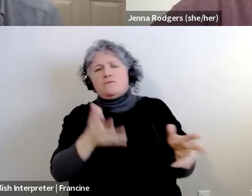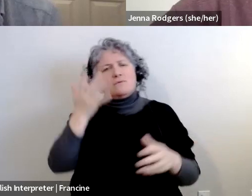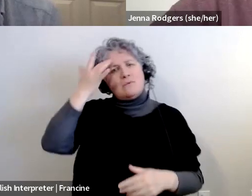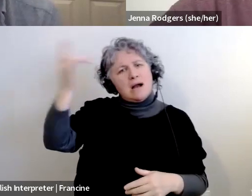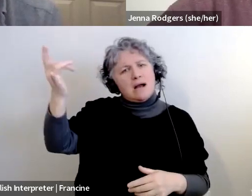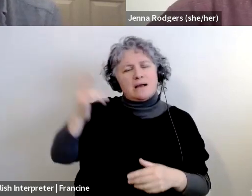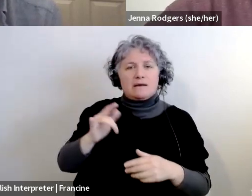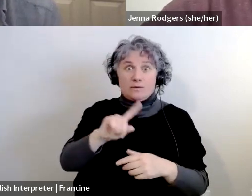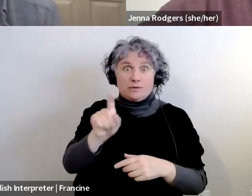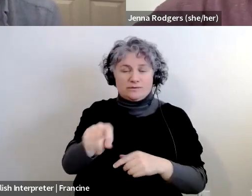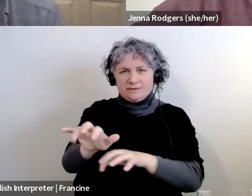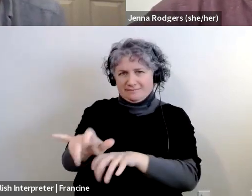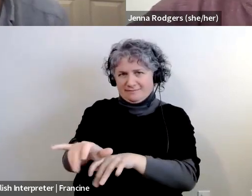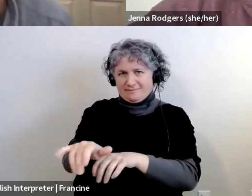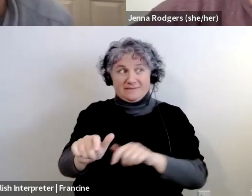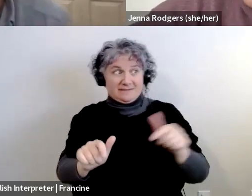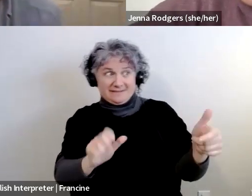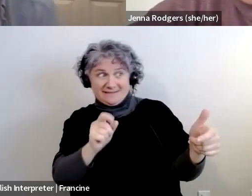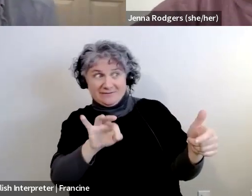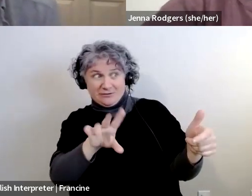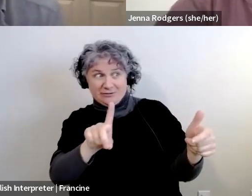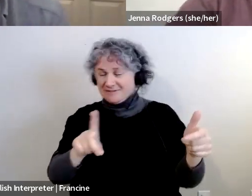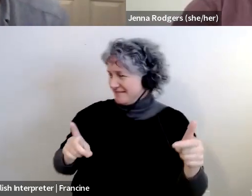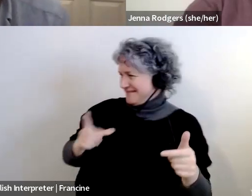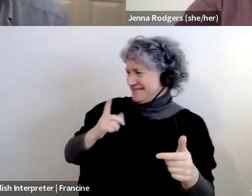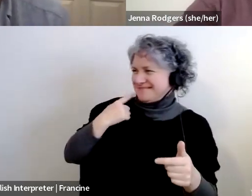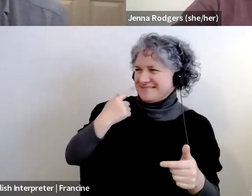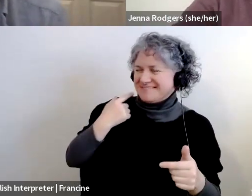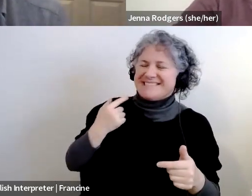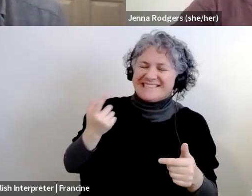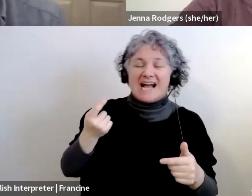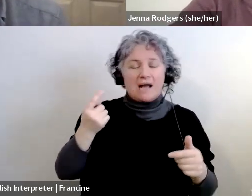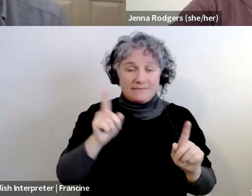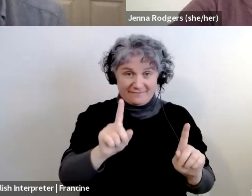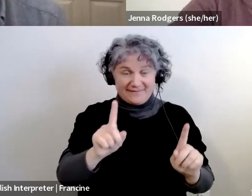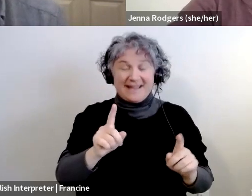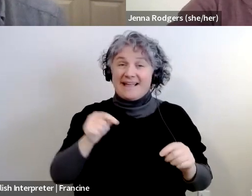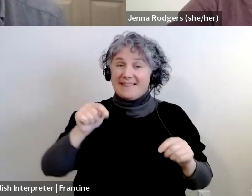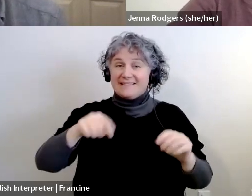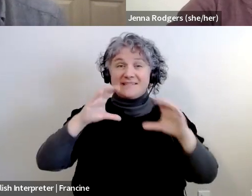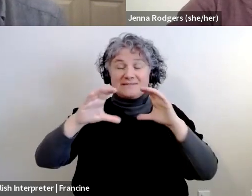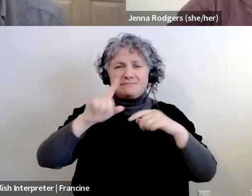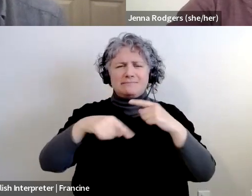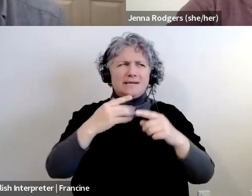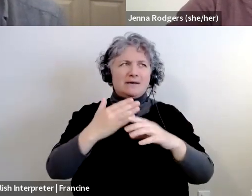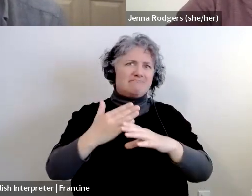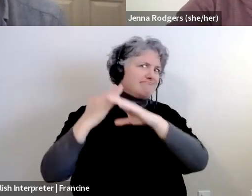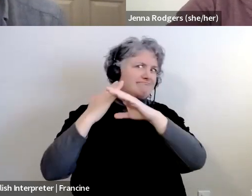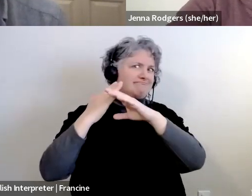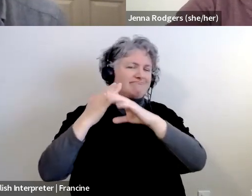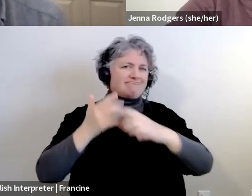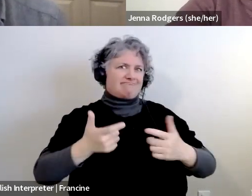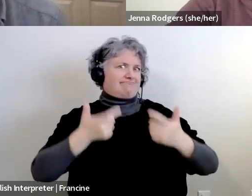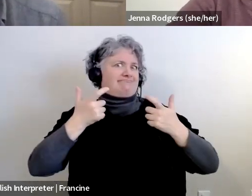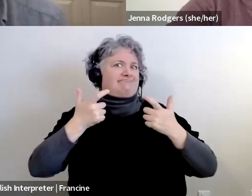chat while Stafford talks. I think it's really, this conversation about barriers is really key to